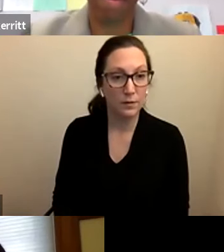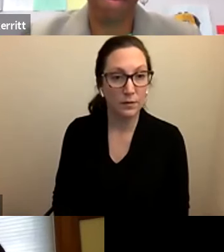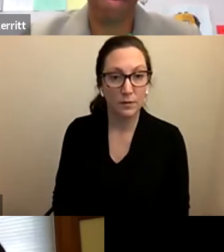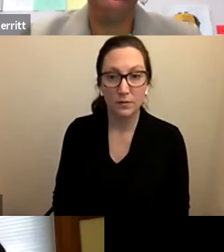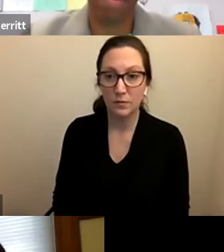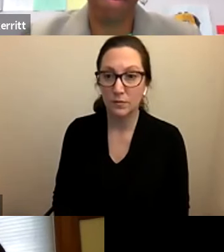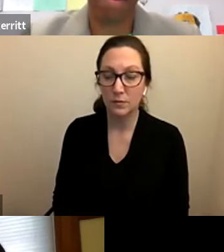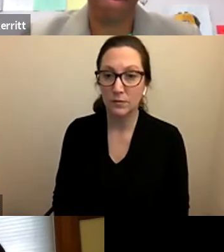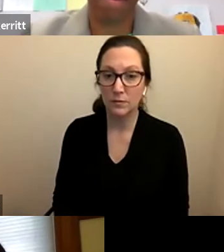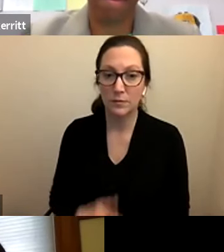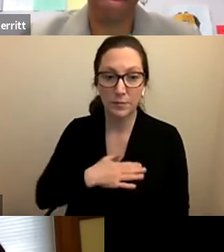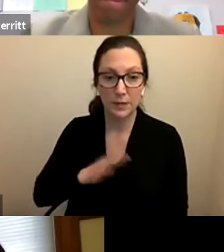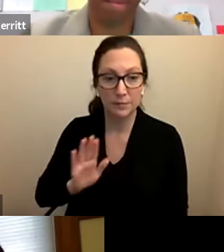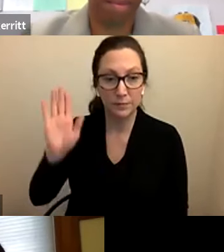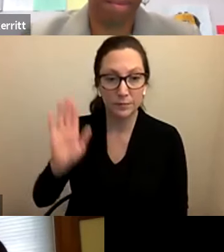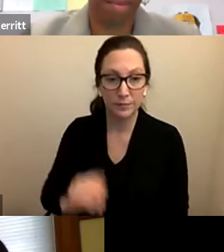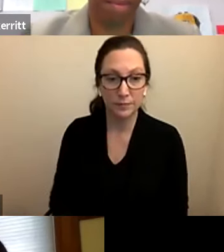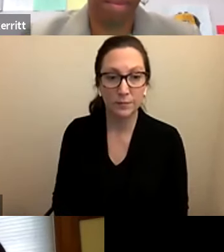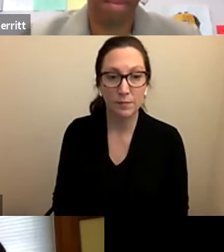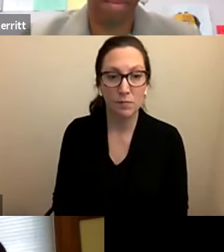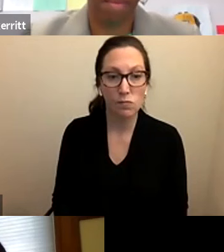Please raise your hand.